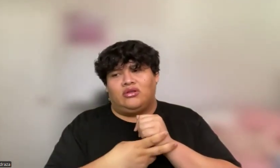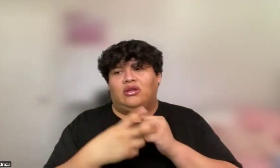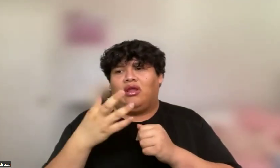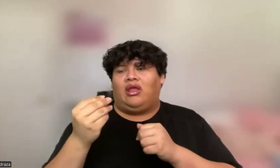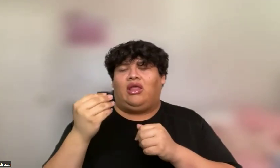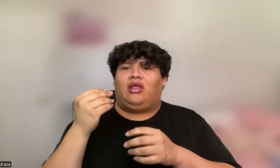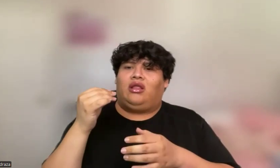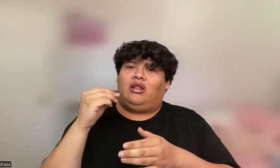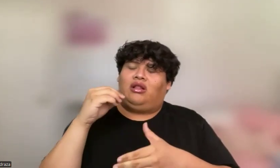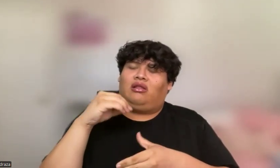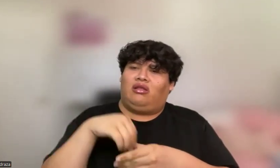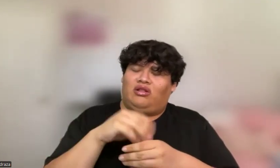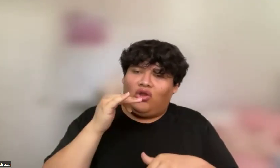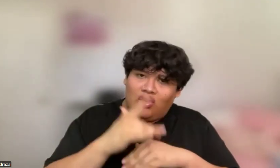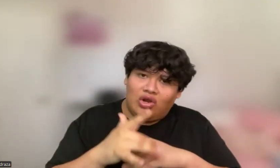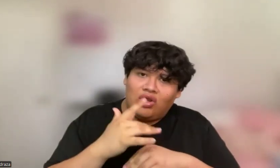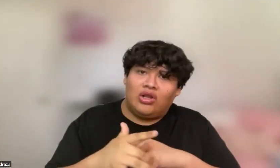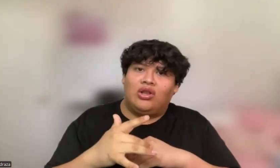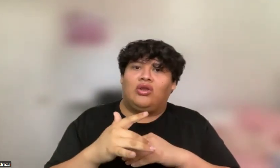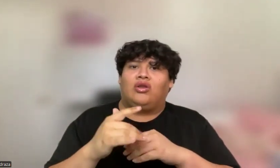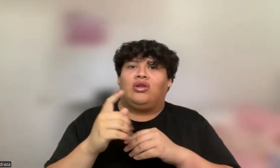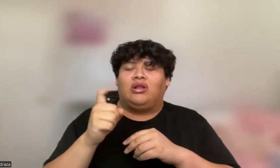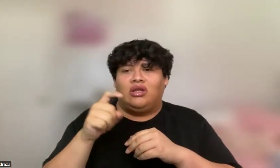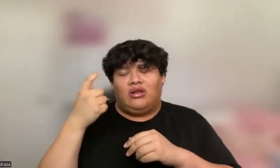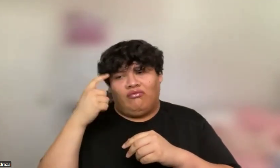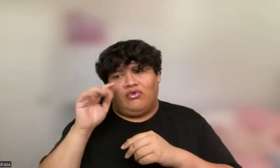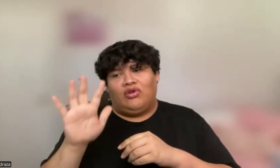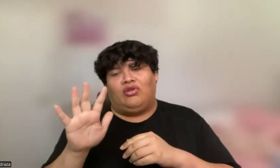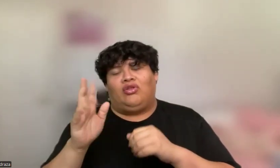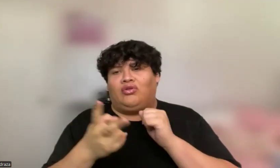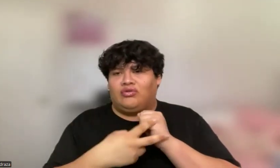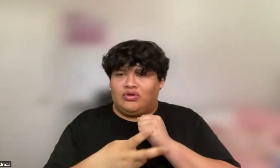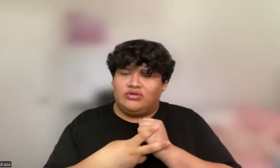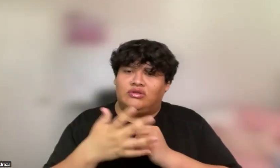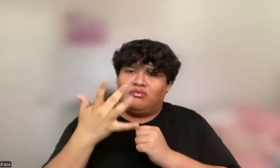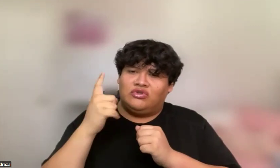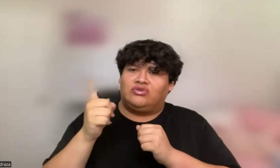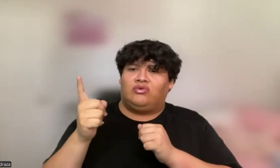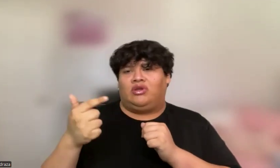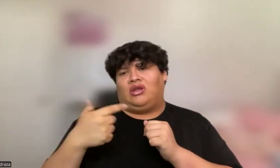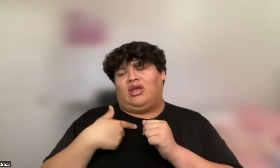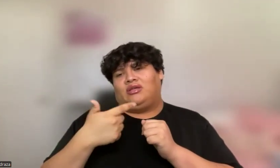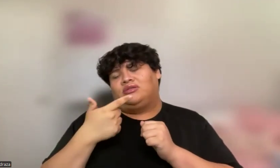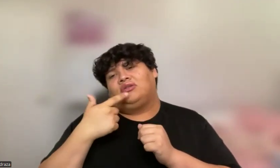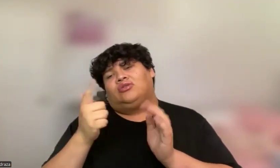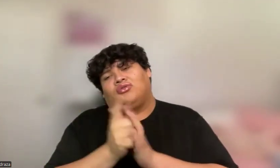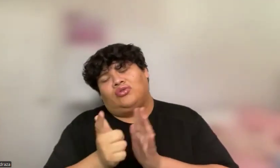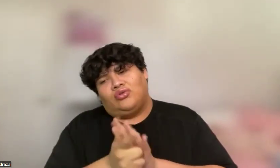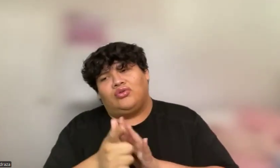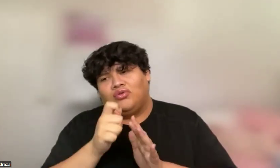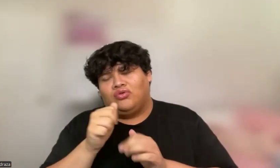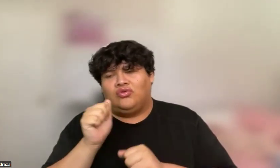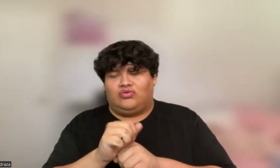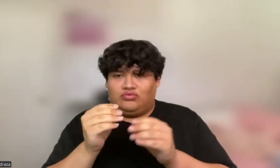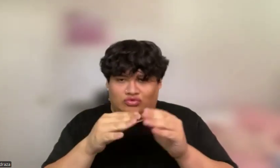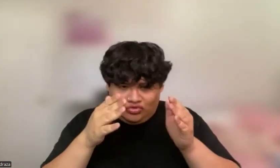intervene earlier to prevent the need for that conservatorship. Because where I sit as a lawyer who works really